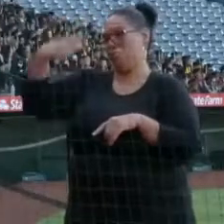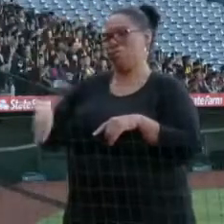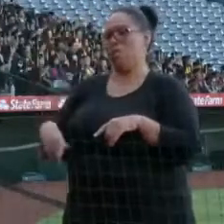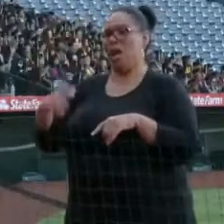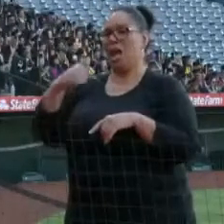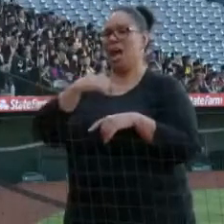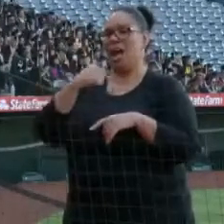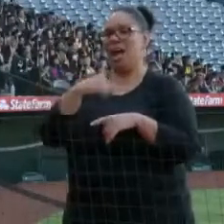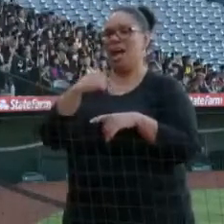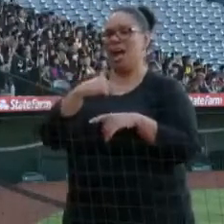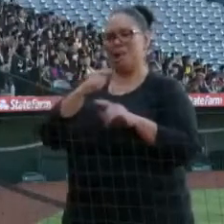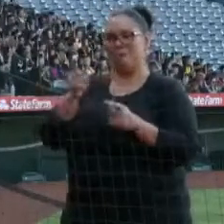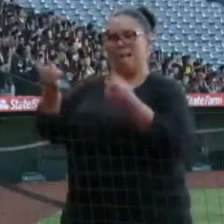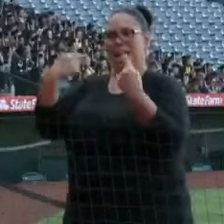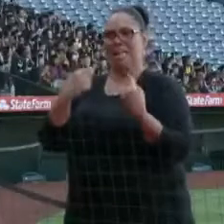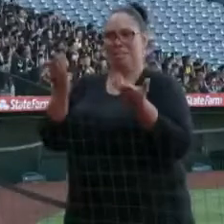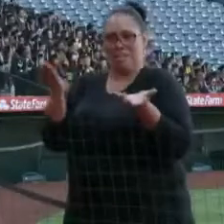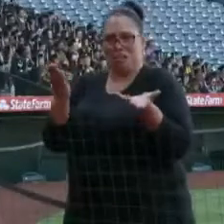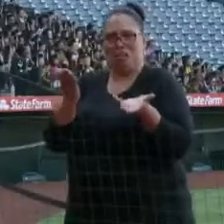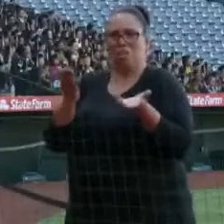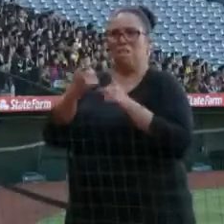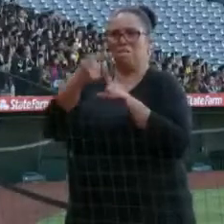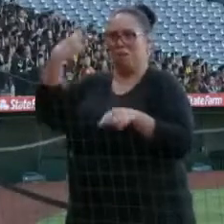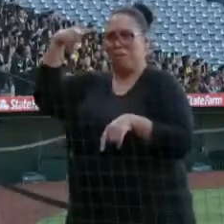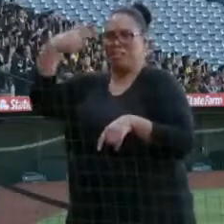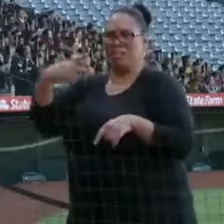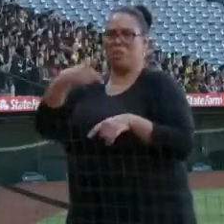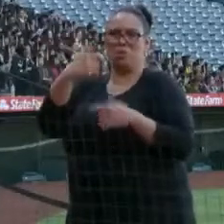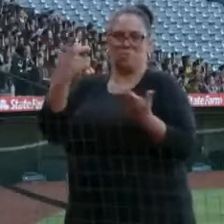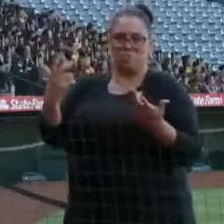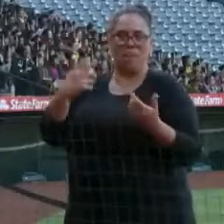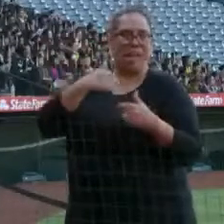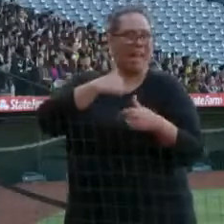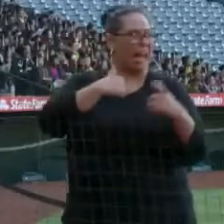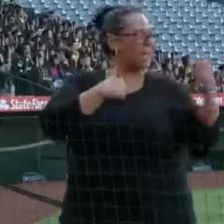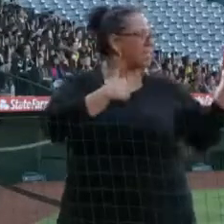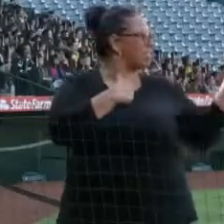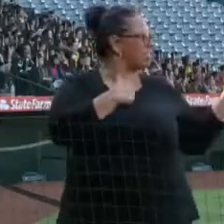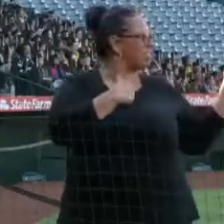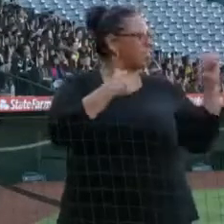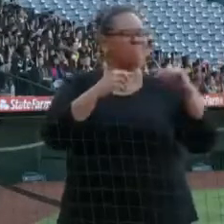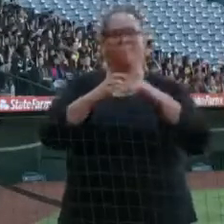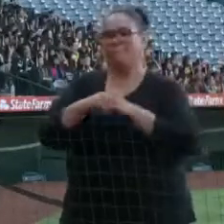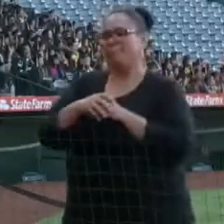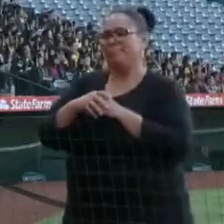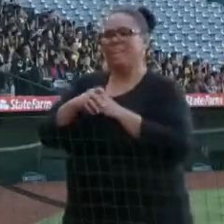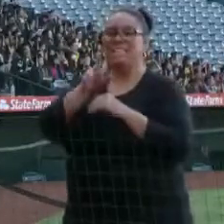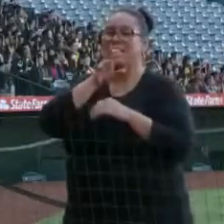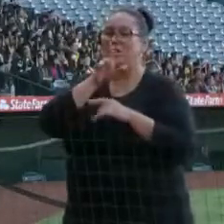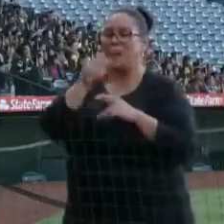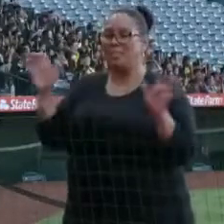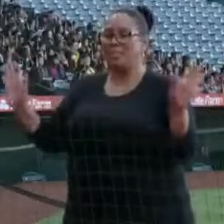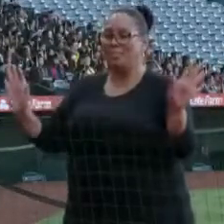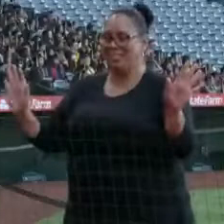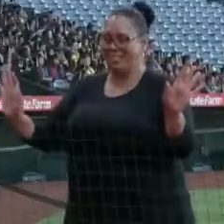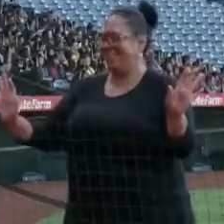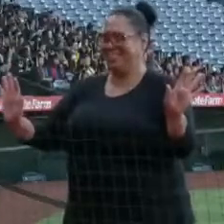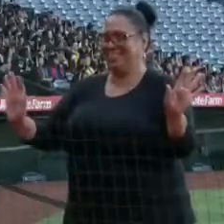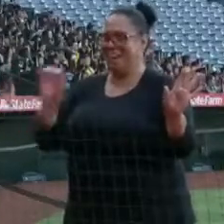a la universidad me ha dado la fuerza para salir adelante y apoyar a mí mismo y a mi comunidad